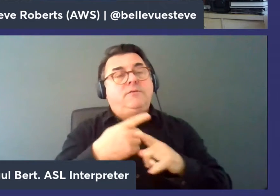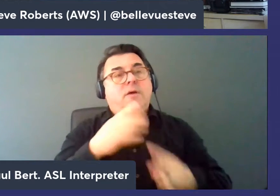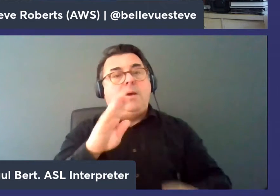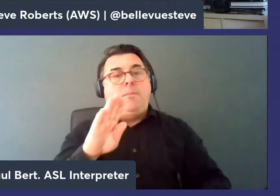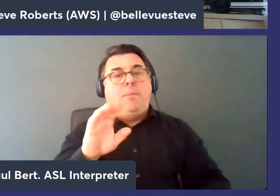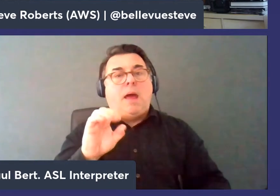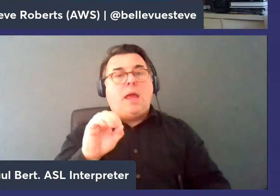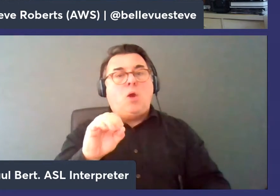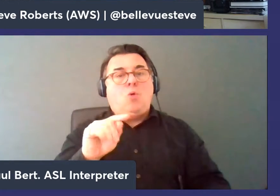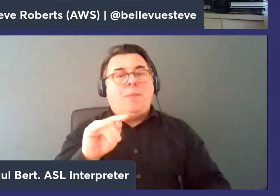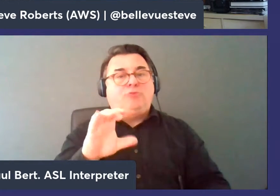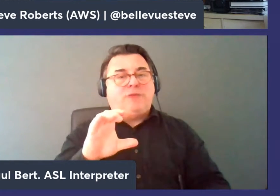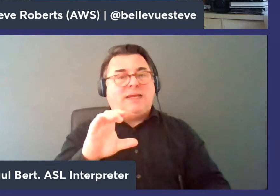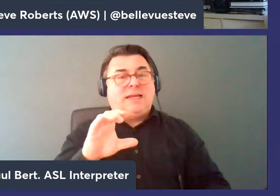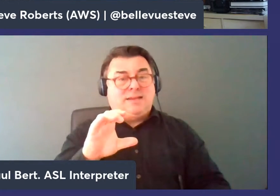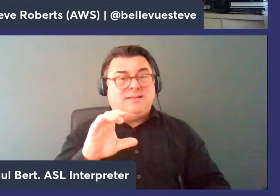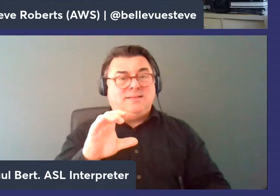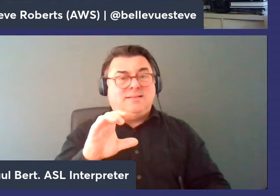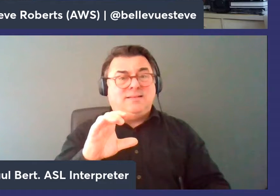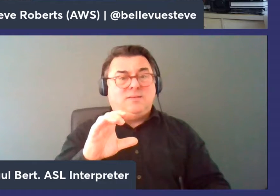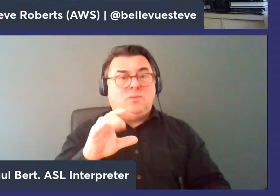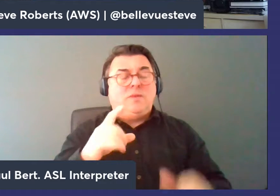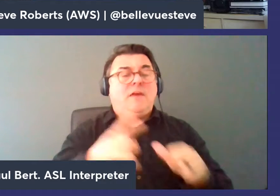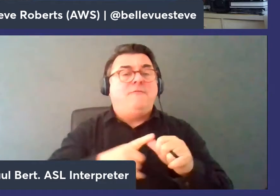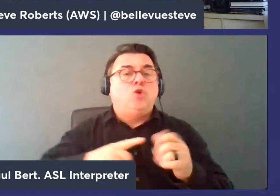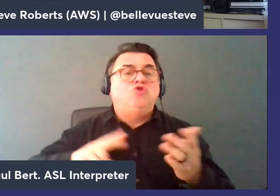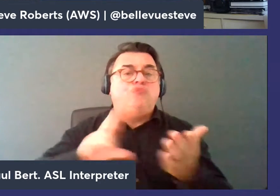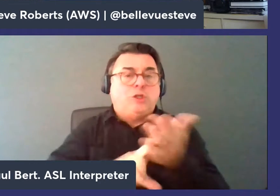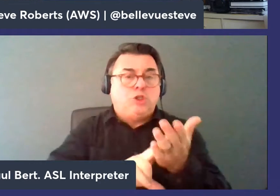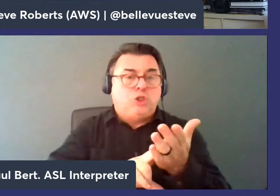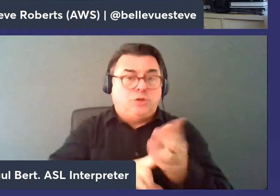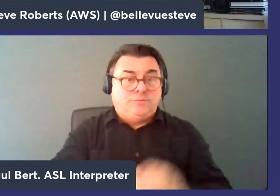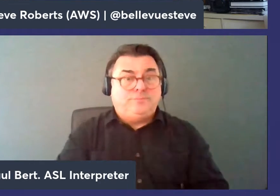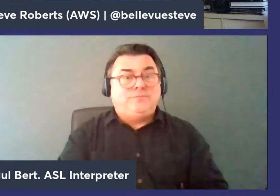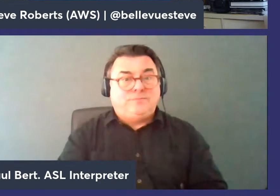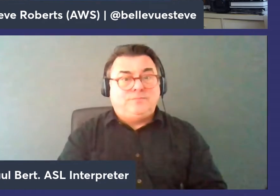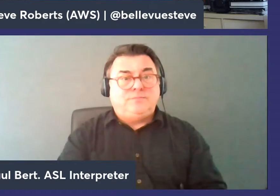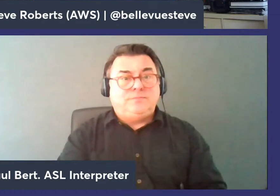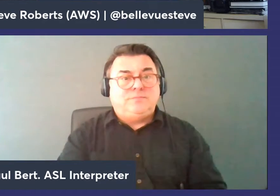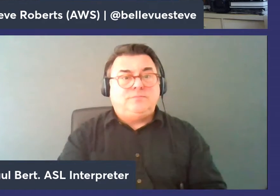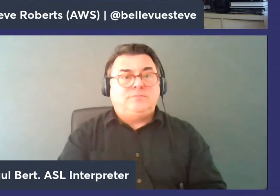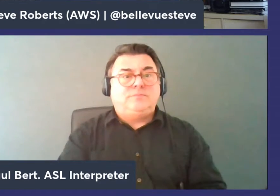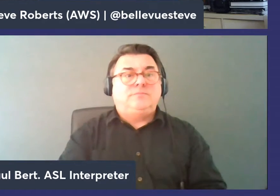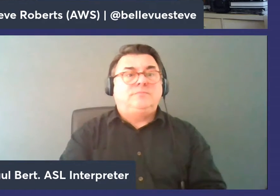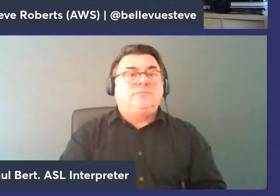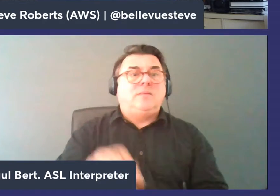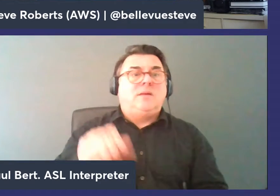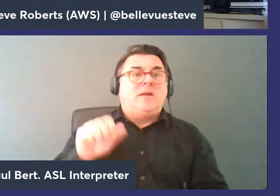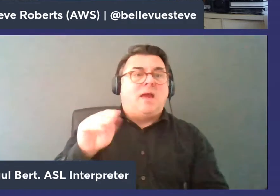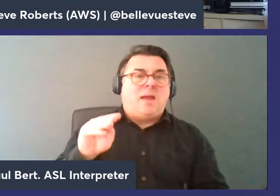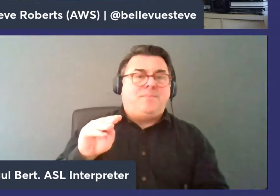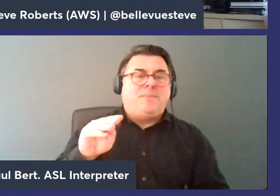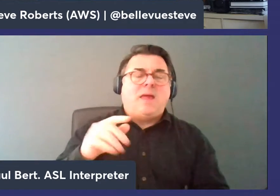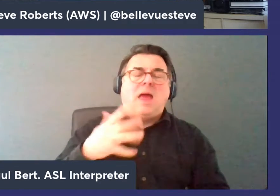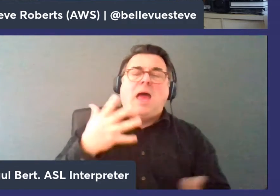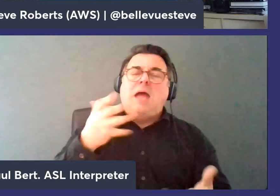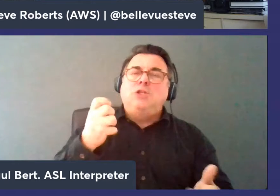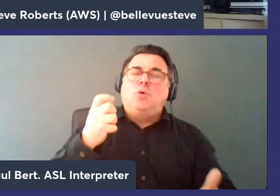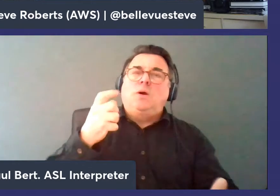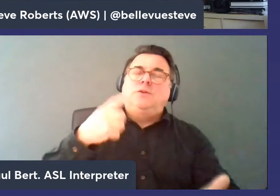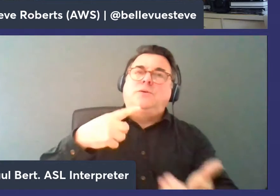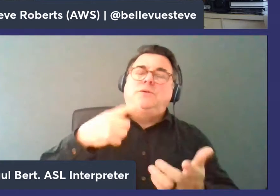at the very beginning of their registration process. And I don't want to get too